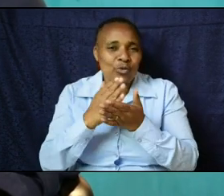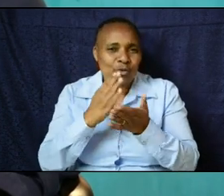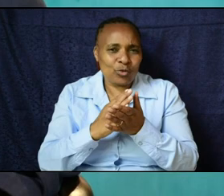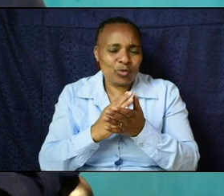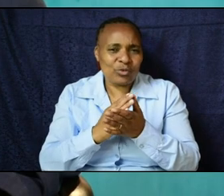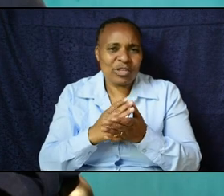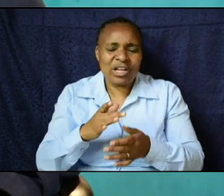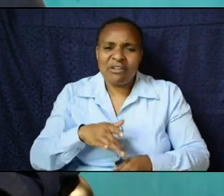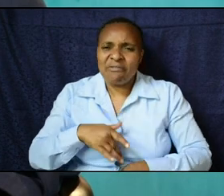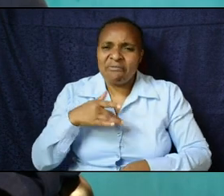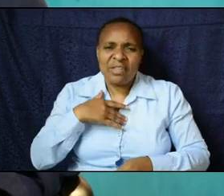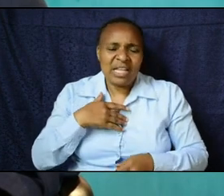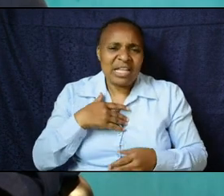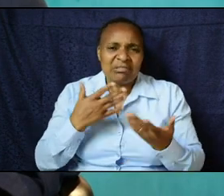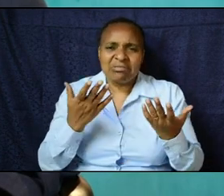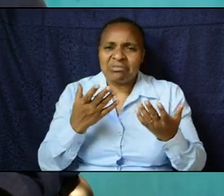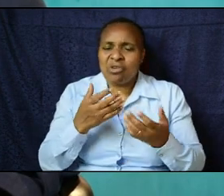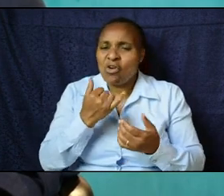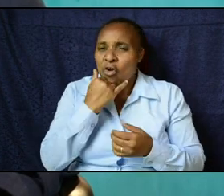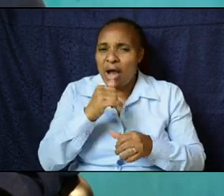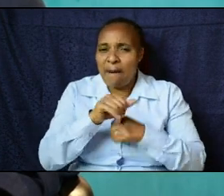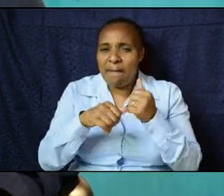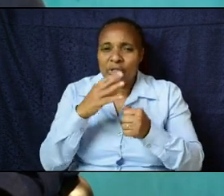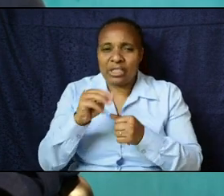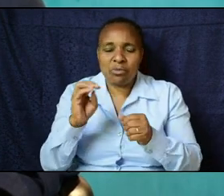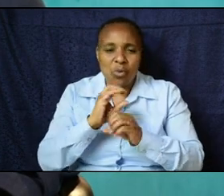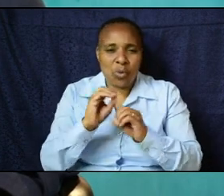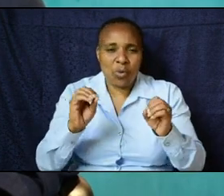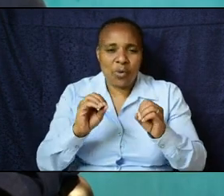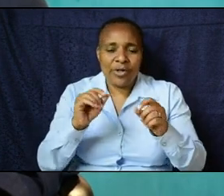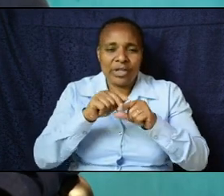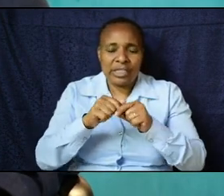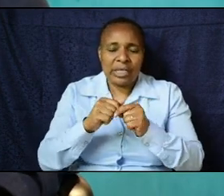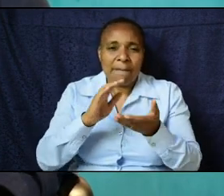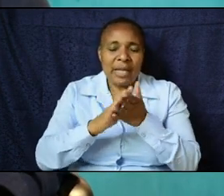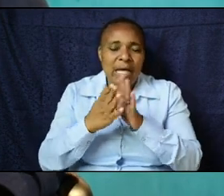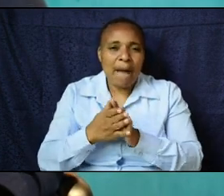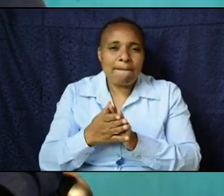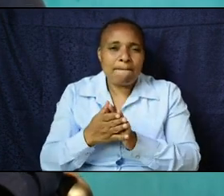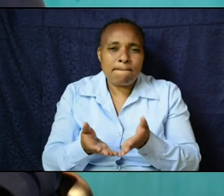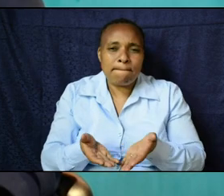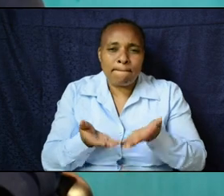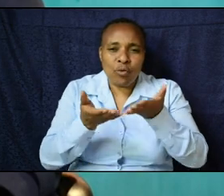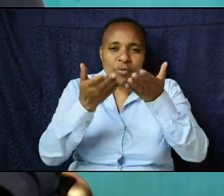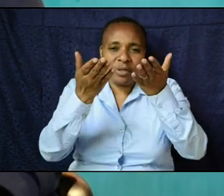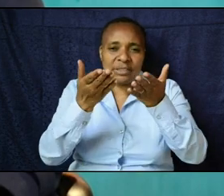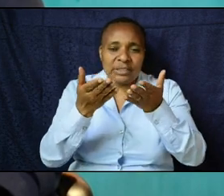don't feel jealous of him at all. And this even materialized more, because we can see